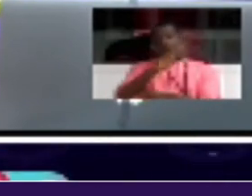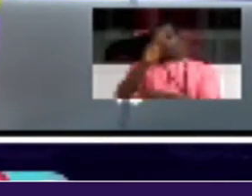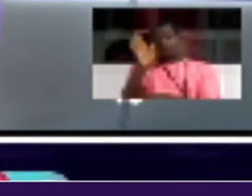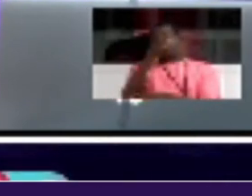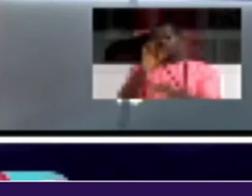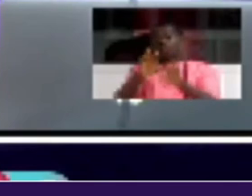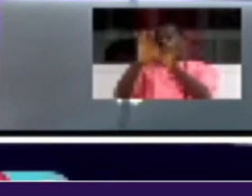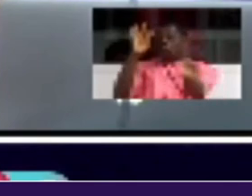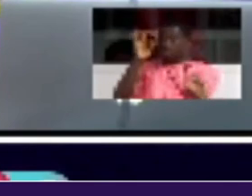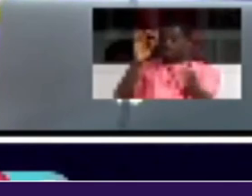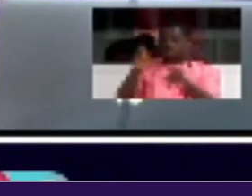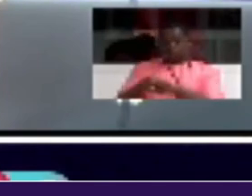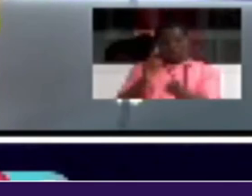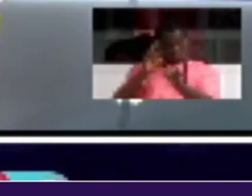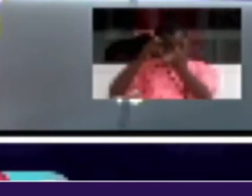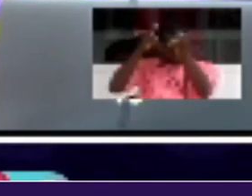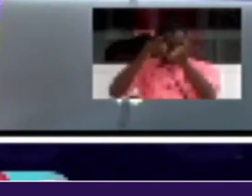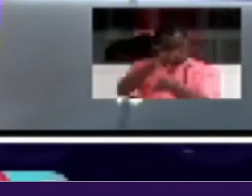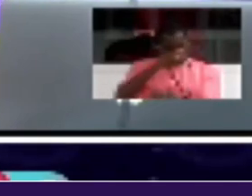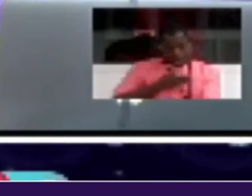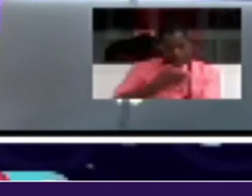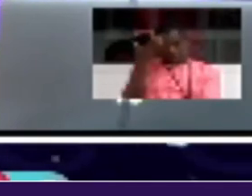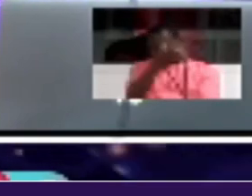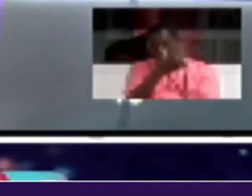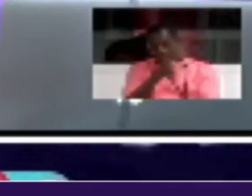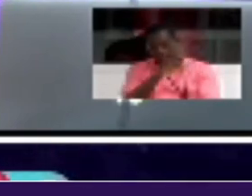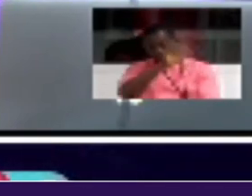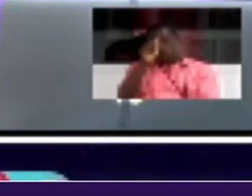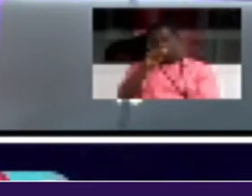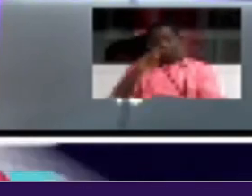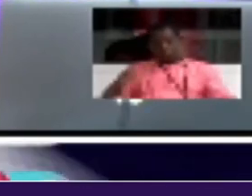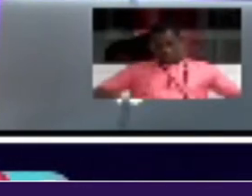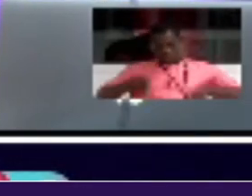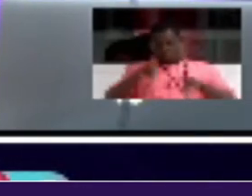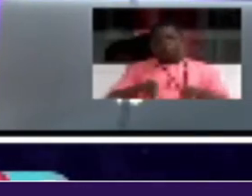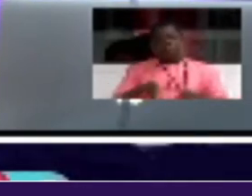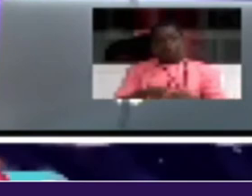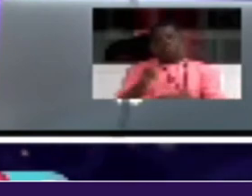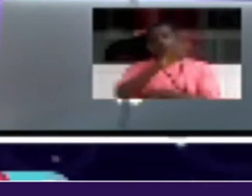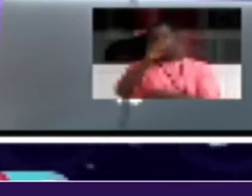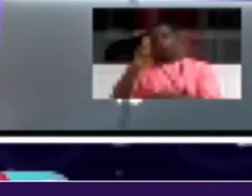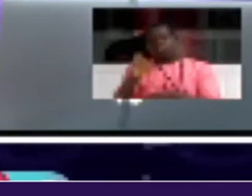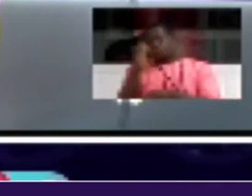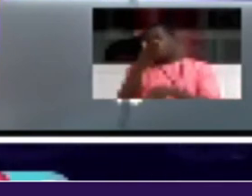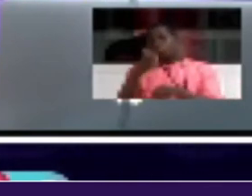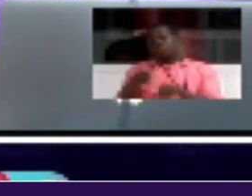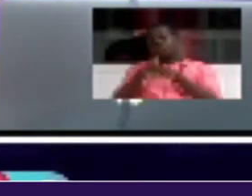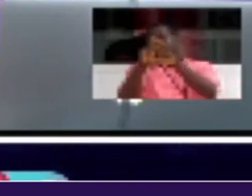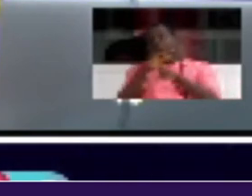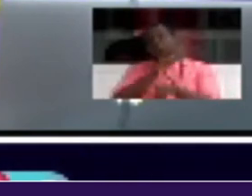They shot him there and then in your presence, and you participated. No, they went with the man. Why?